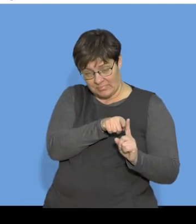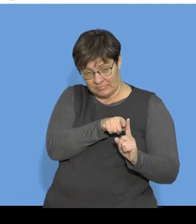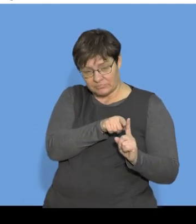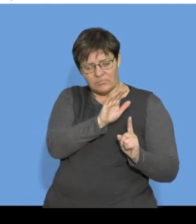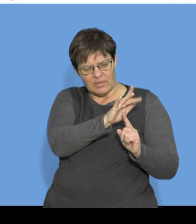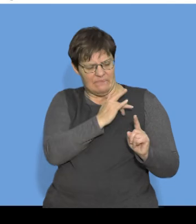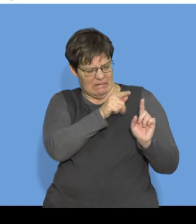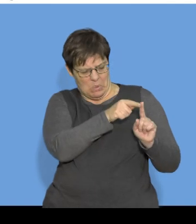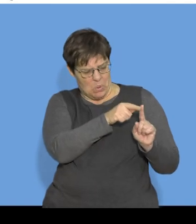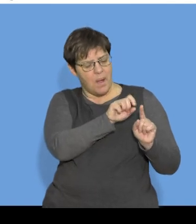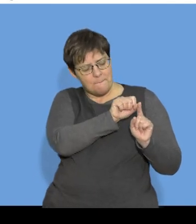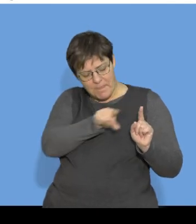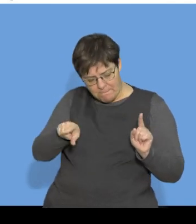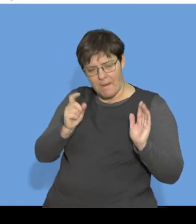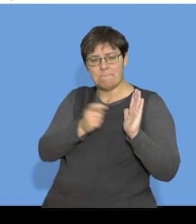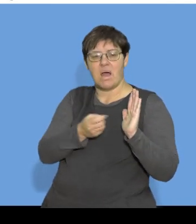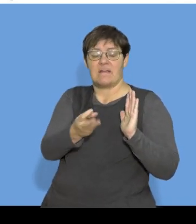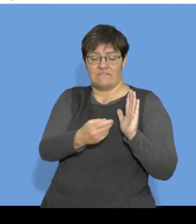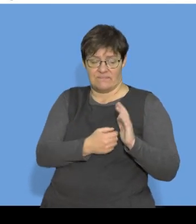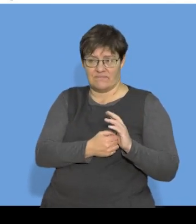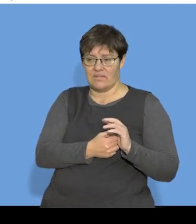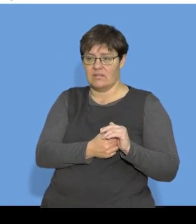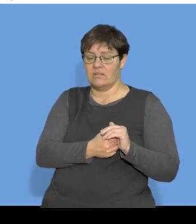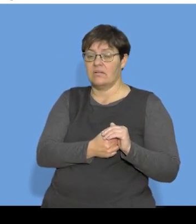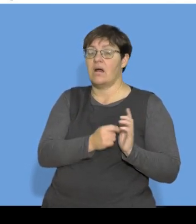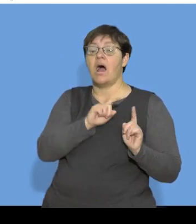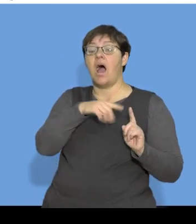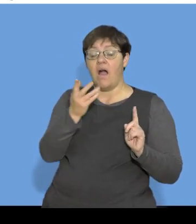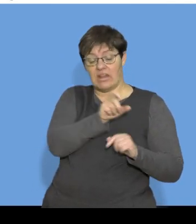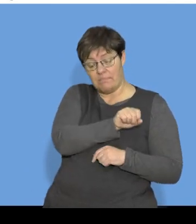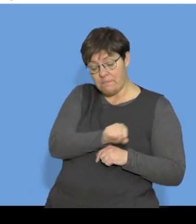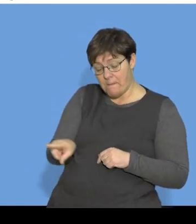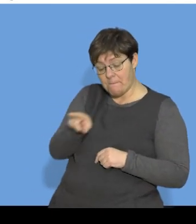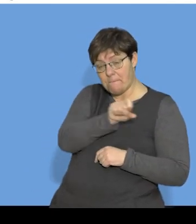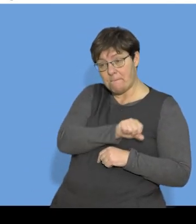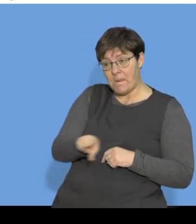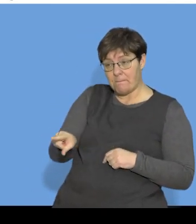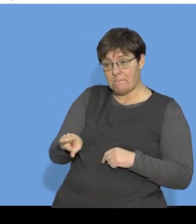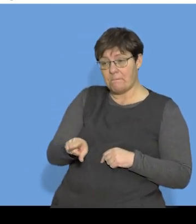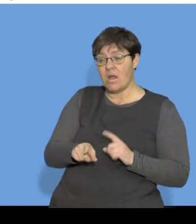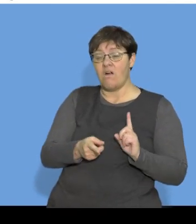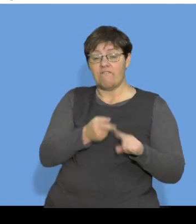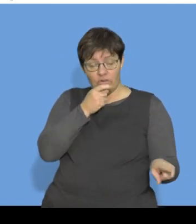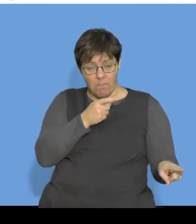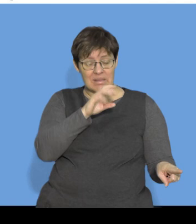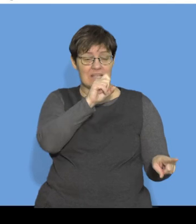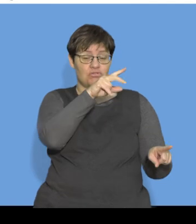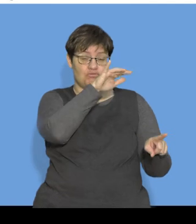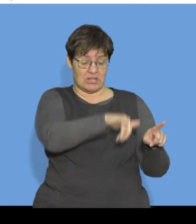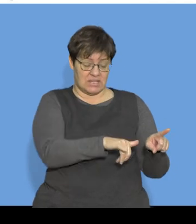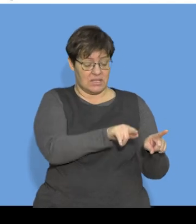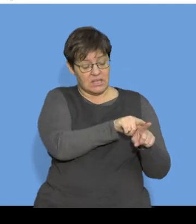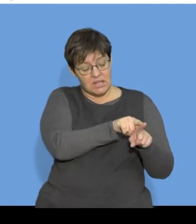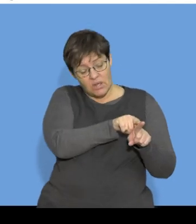be transmitted. Good. Then you get a mark for that. Then after the transmission of impulse from the